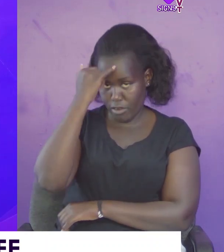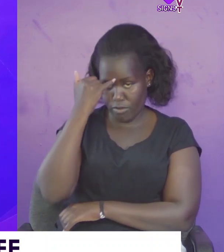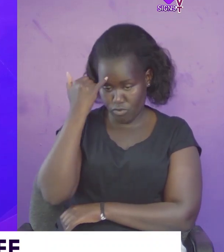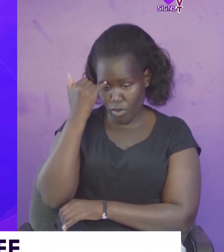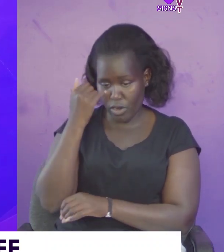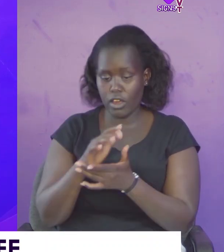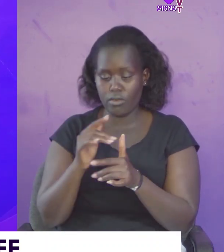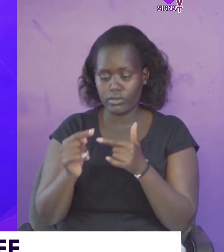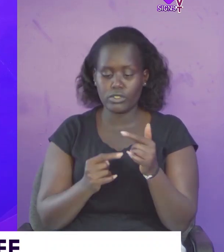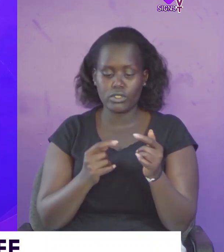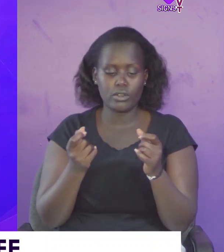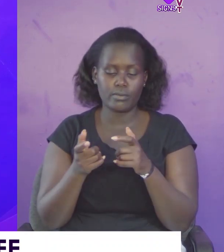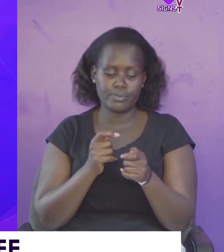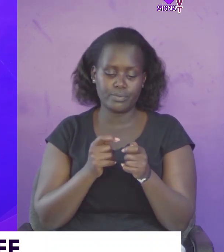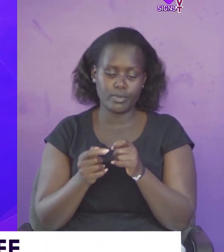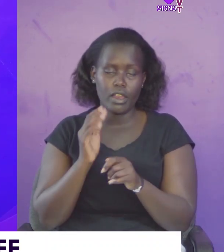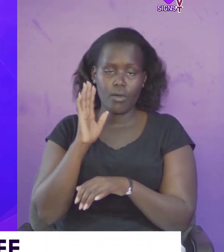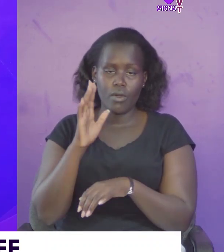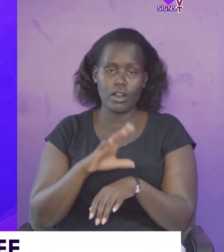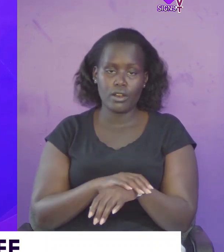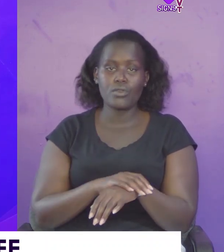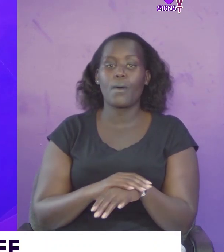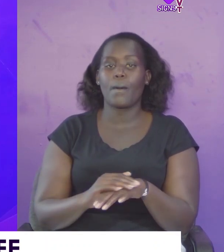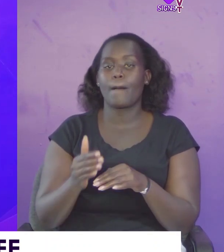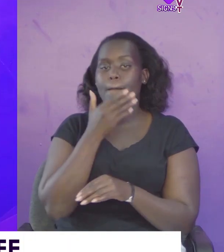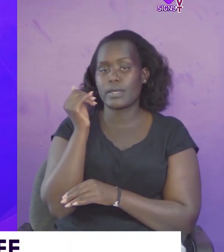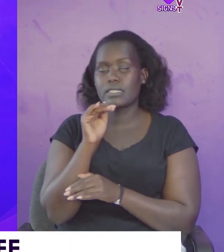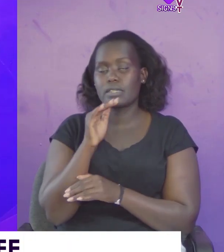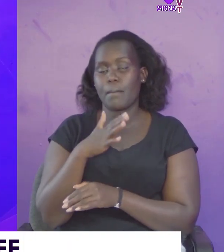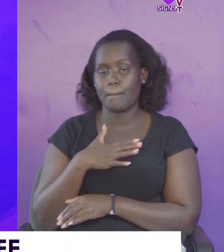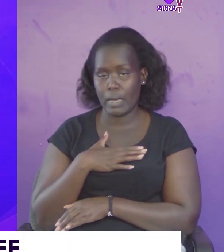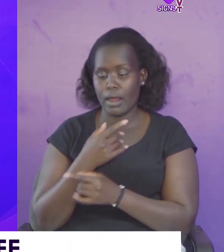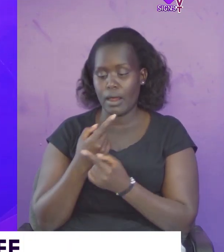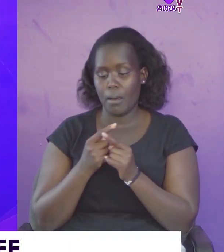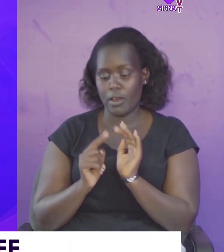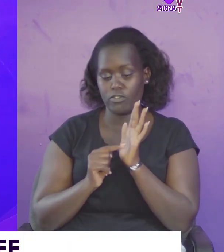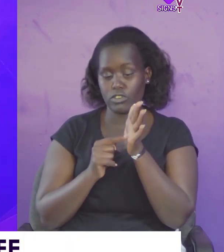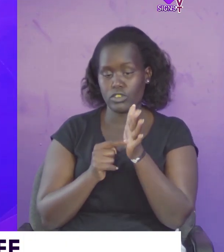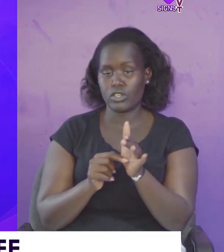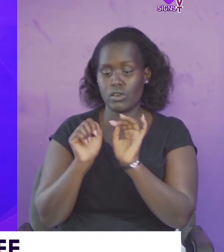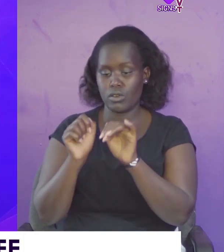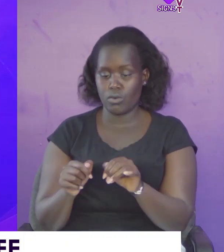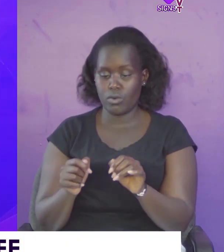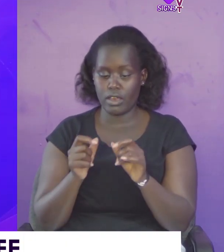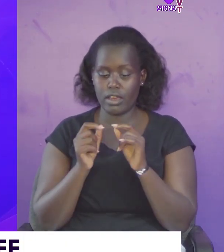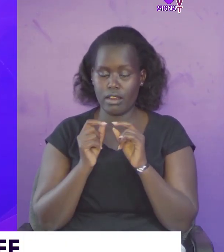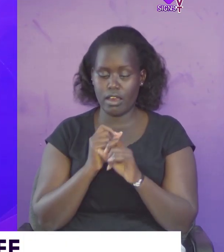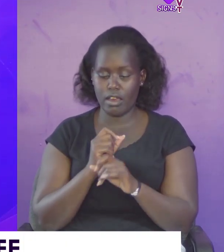keep chatting. I'll do my best to get in touch with you. But for this show, you can write your message